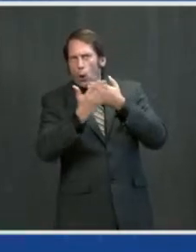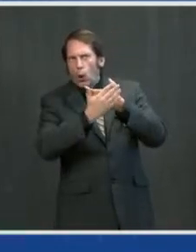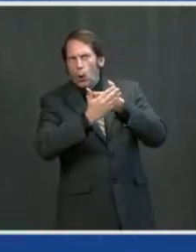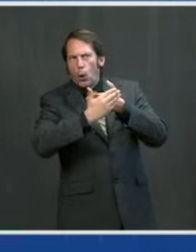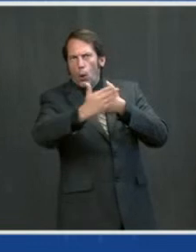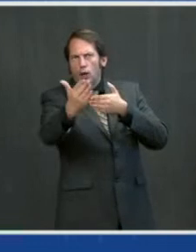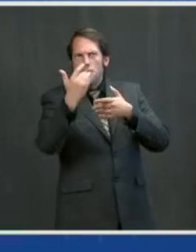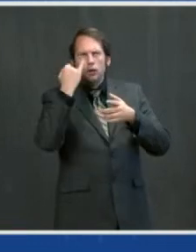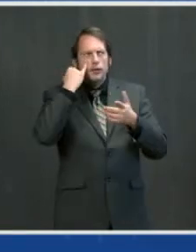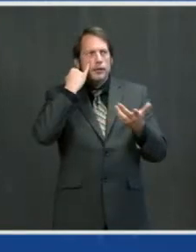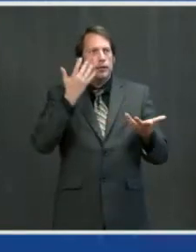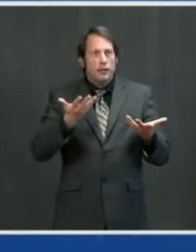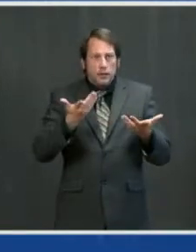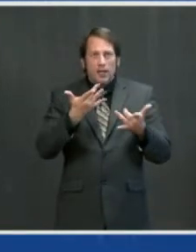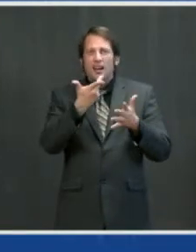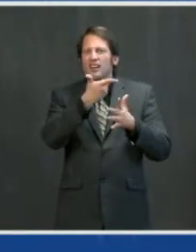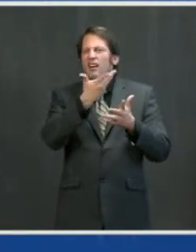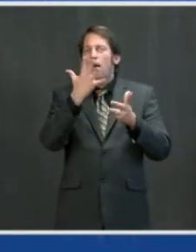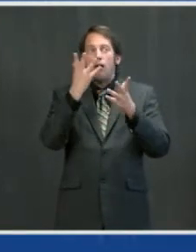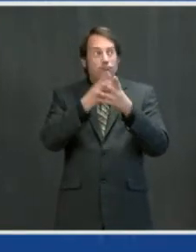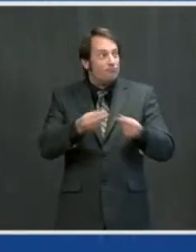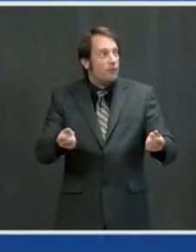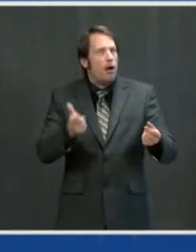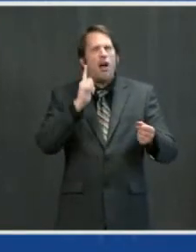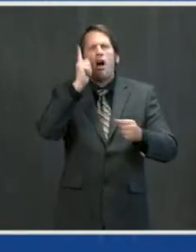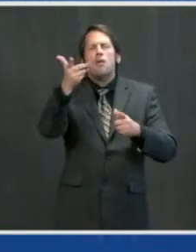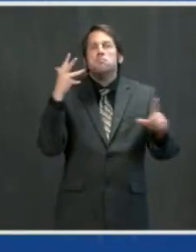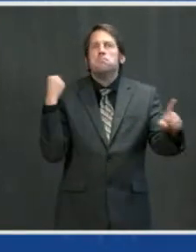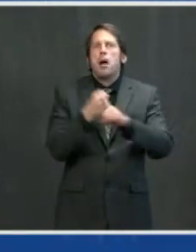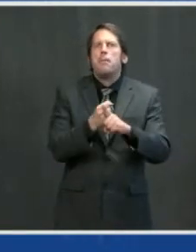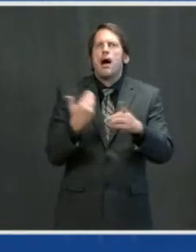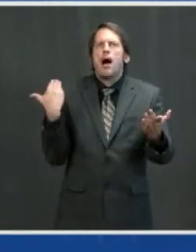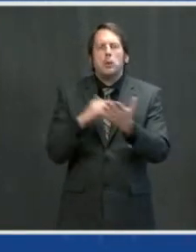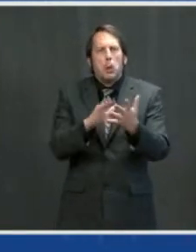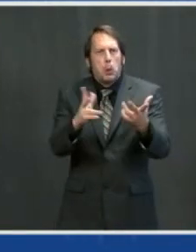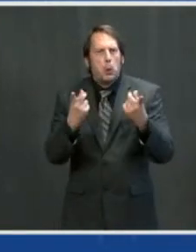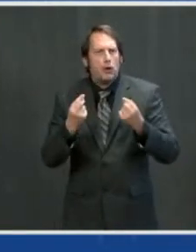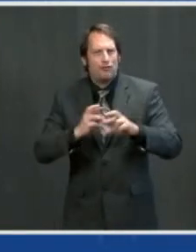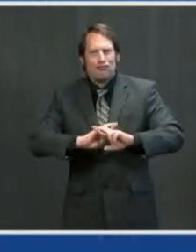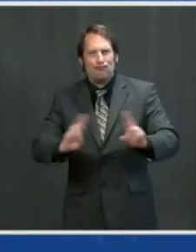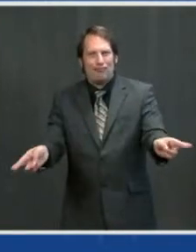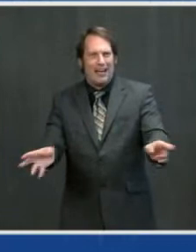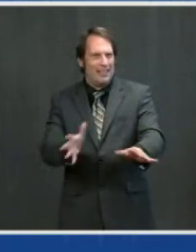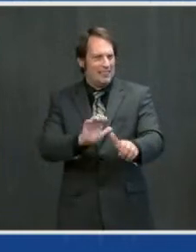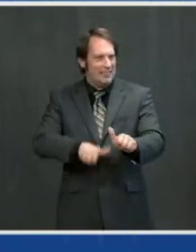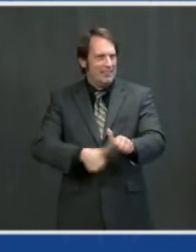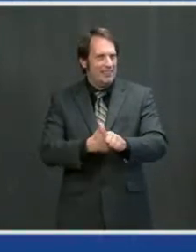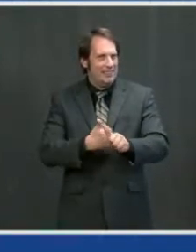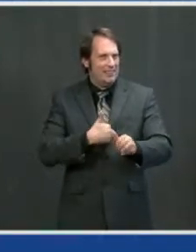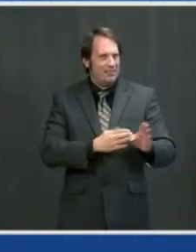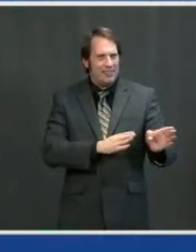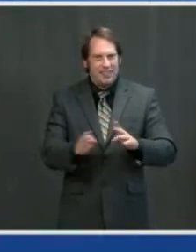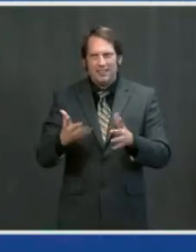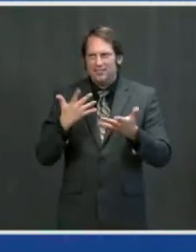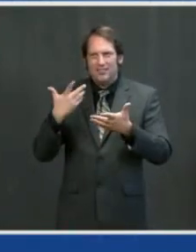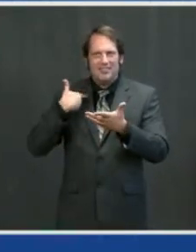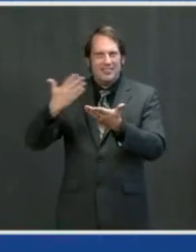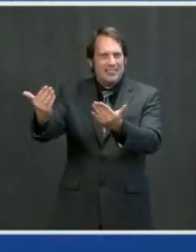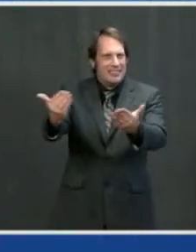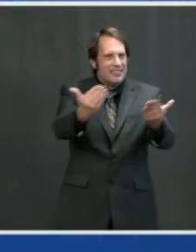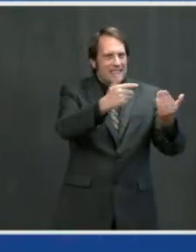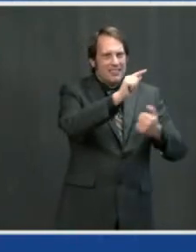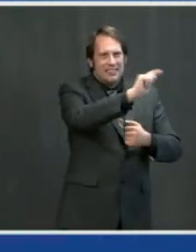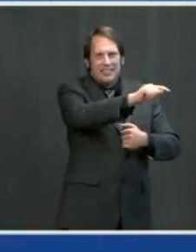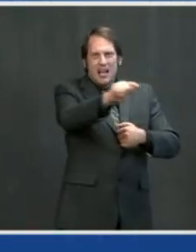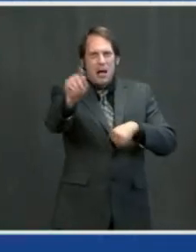work on the promotion of multi-layered cooperations regarding the overall supply of vaccines and the